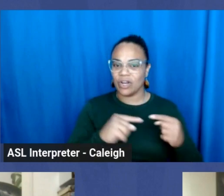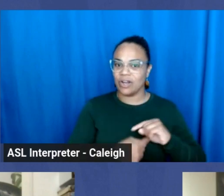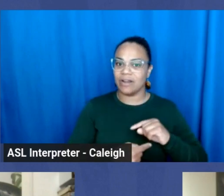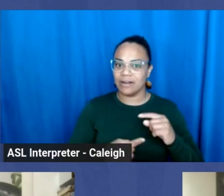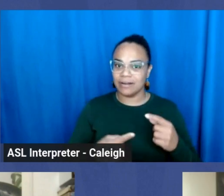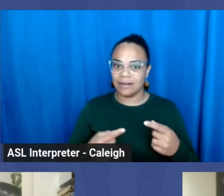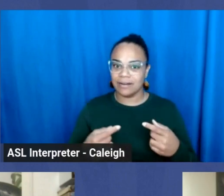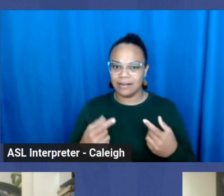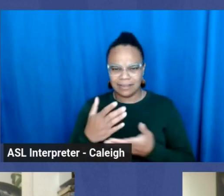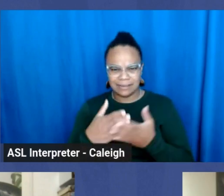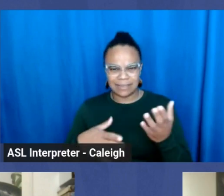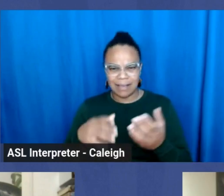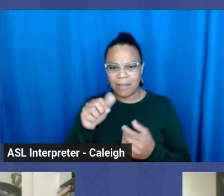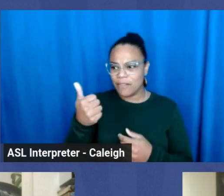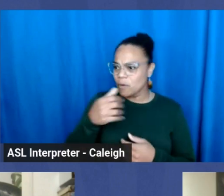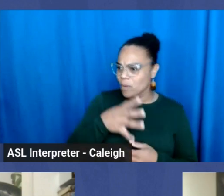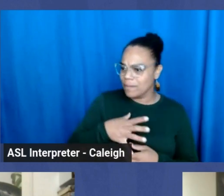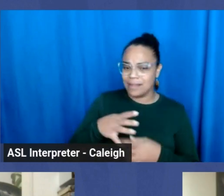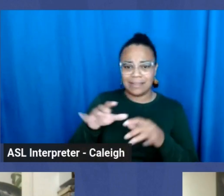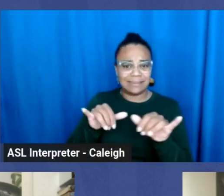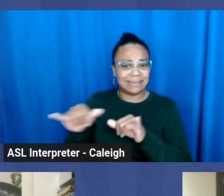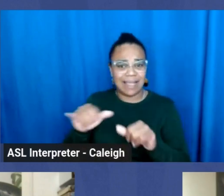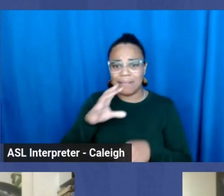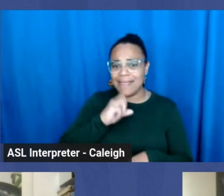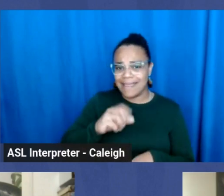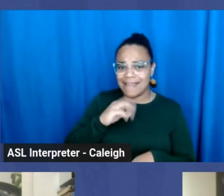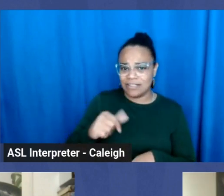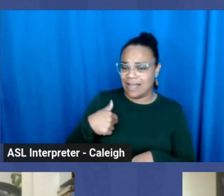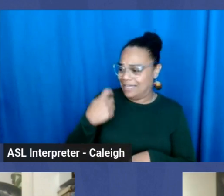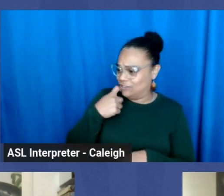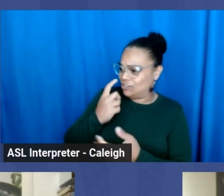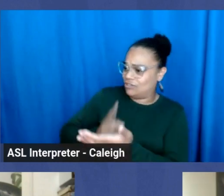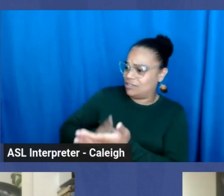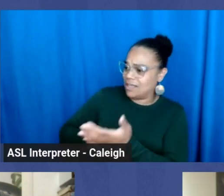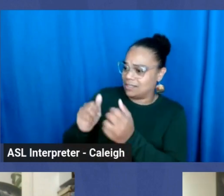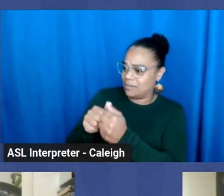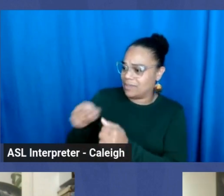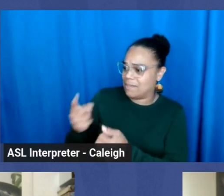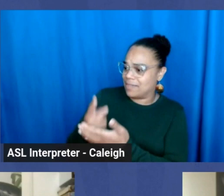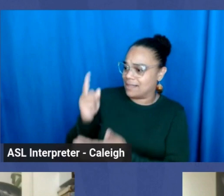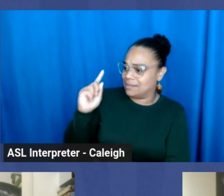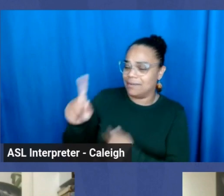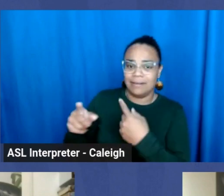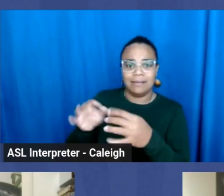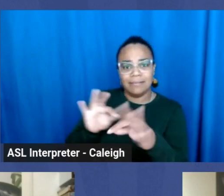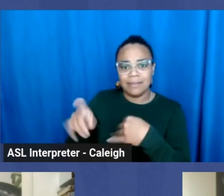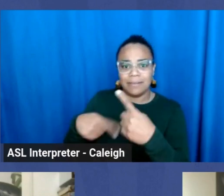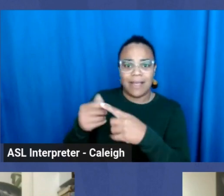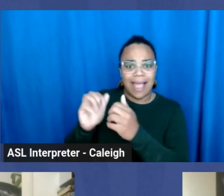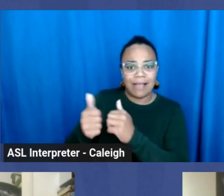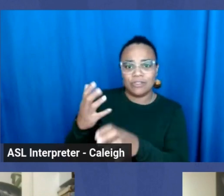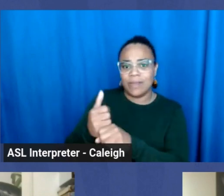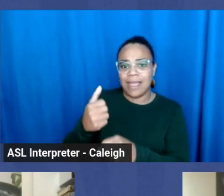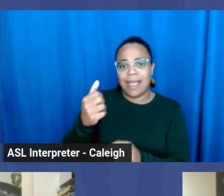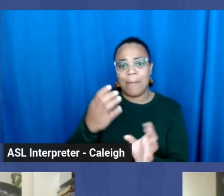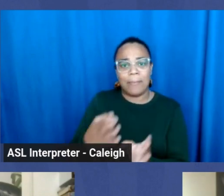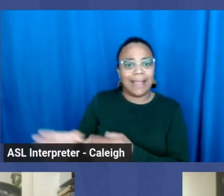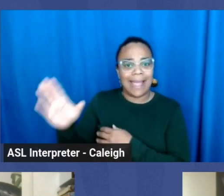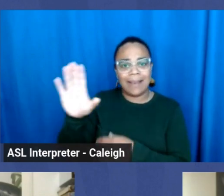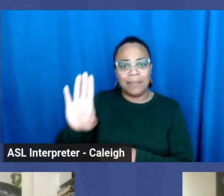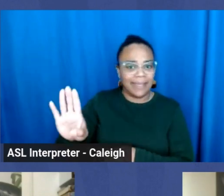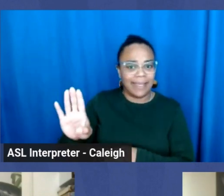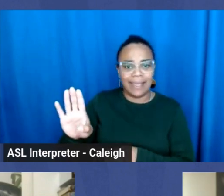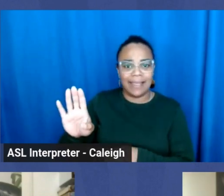same room, my age, who I just had a conversation with last week about where to get a plan B at, who are saying that it's inappropriate for me